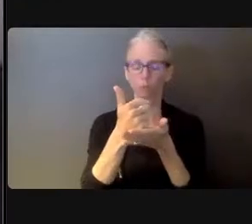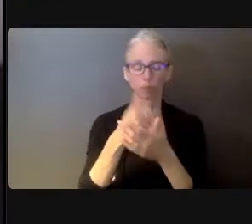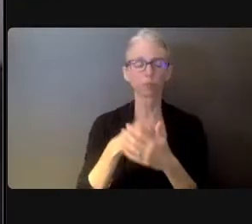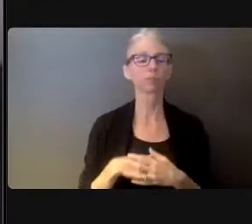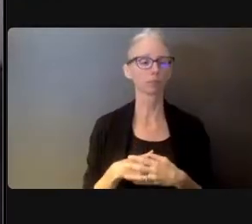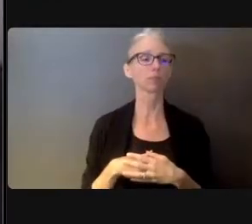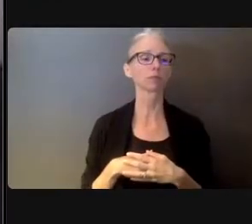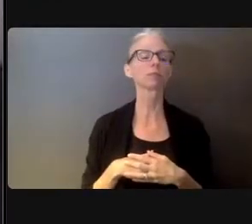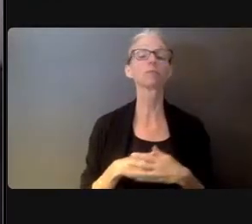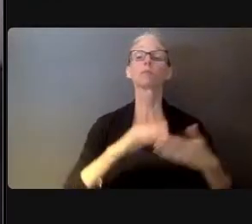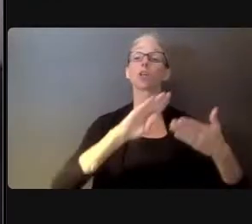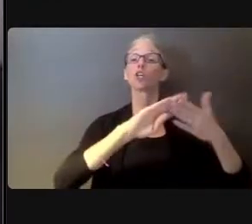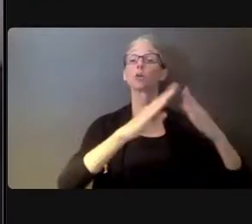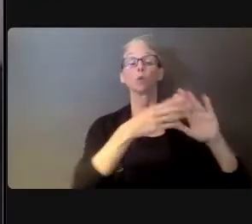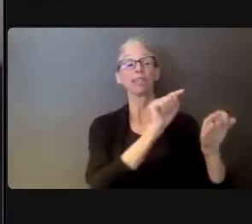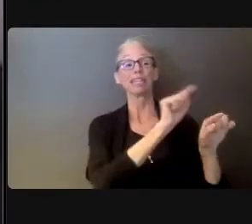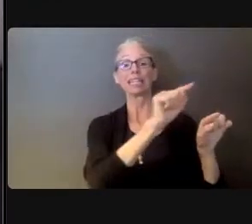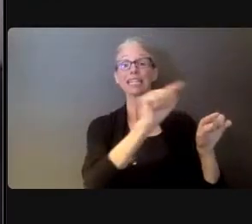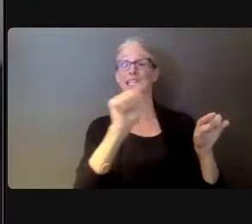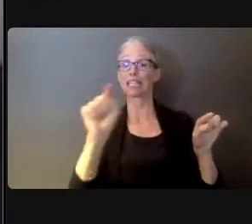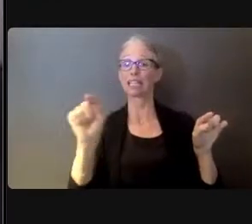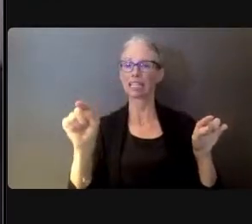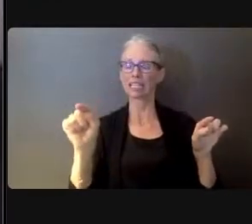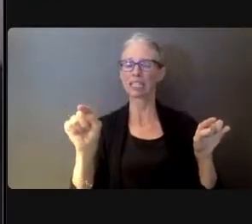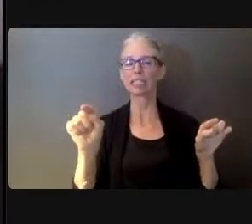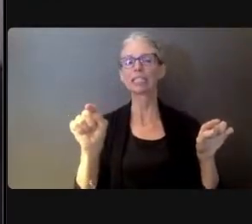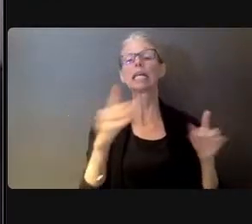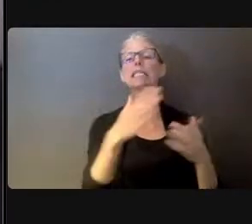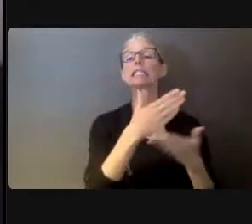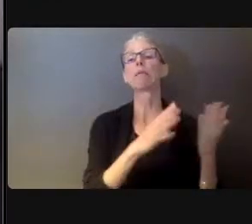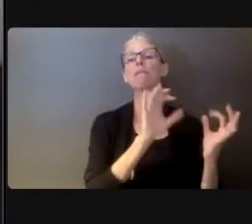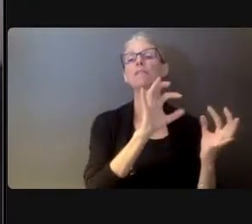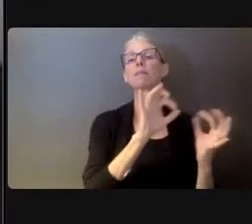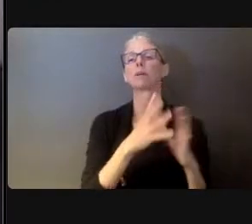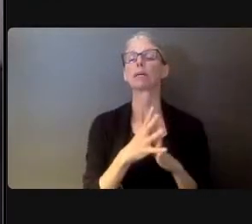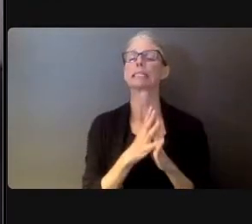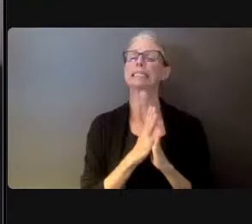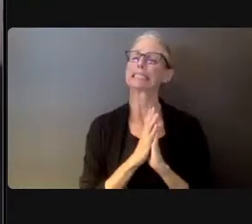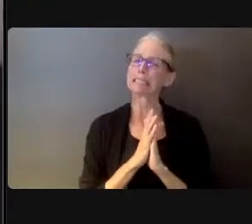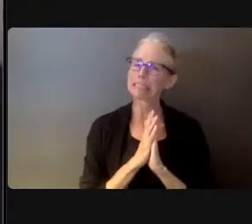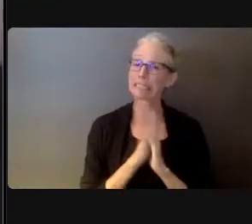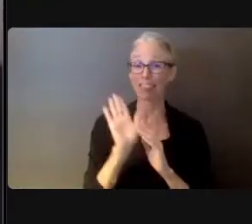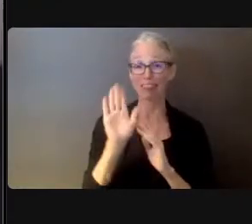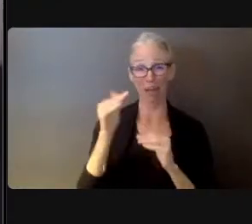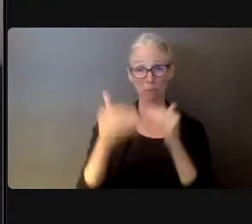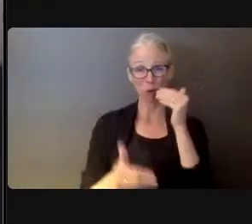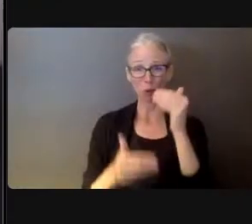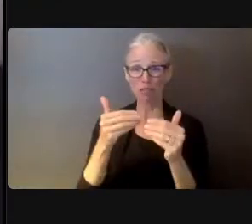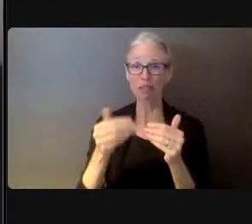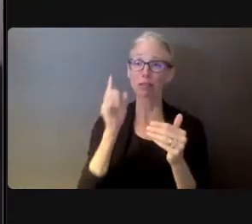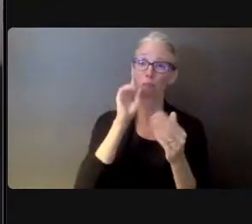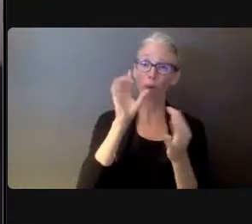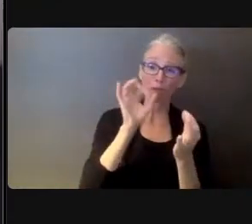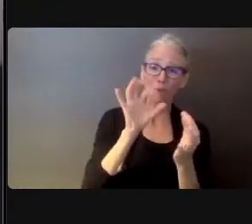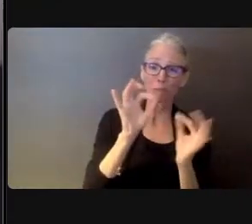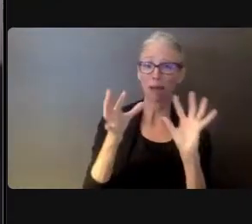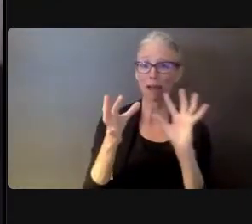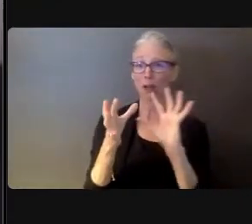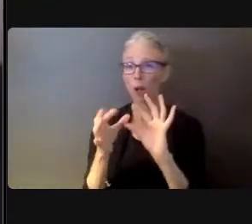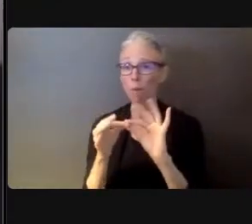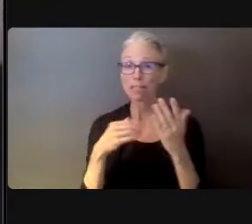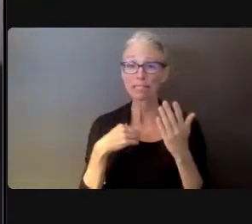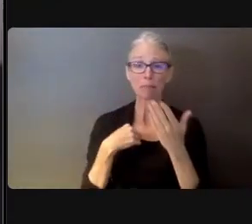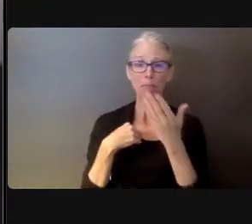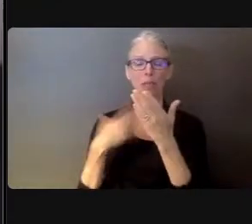that the process for submitting comments may be a little bit complicated. I think on the website, it does say that you can